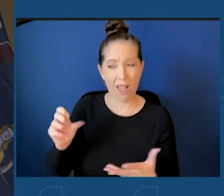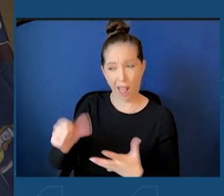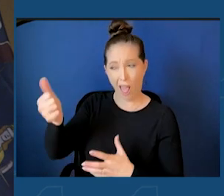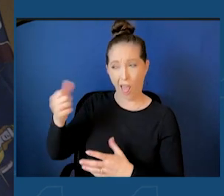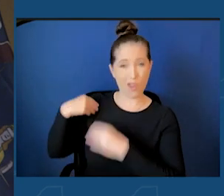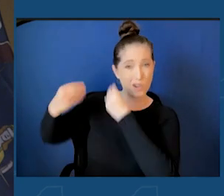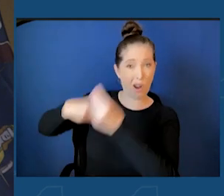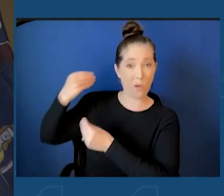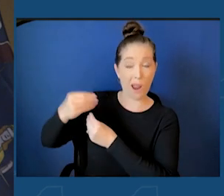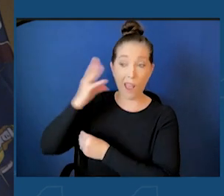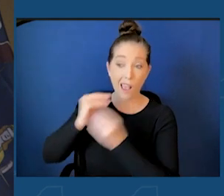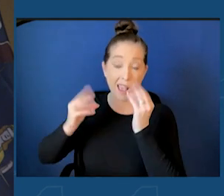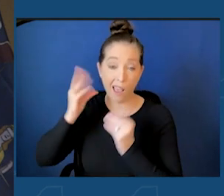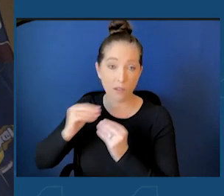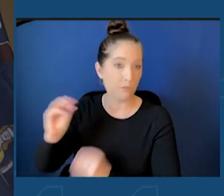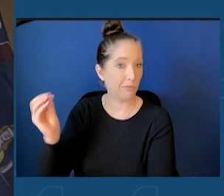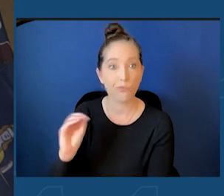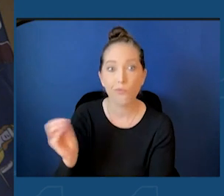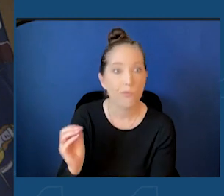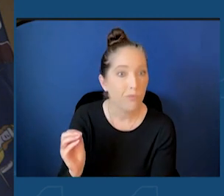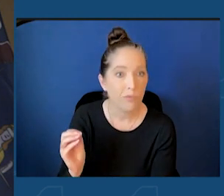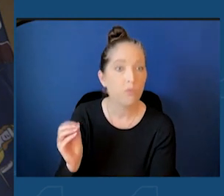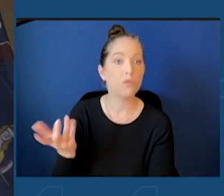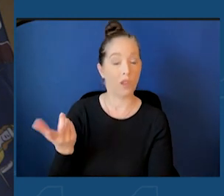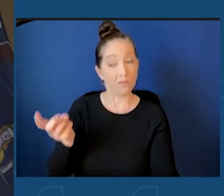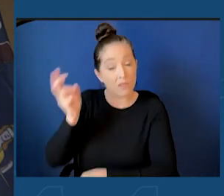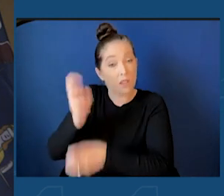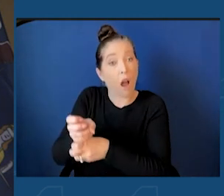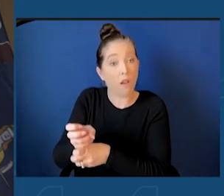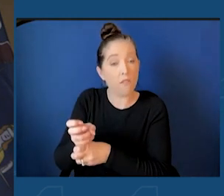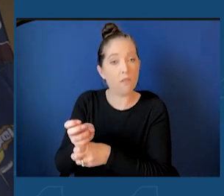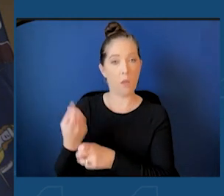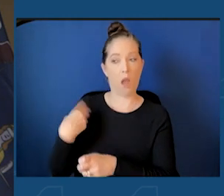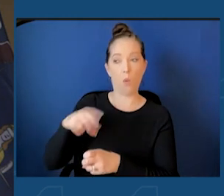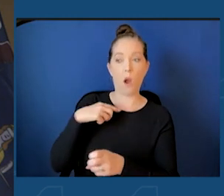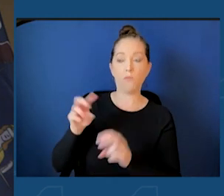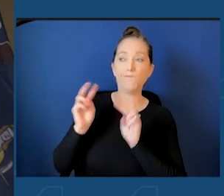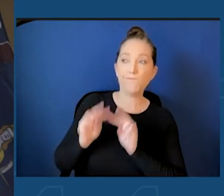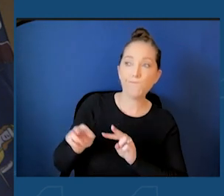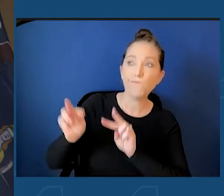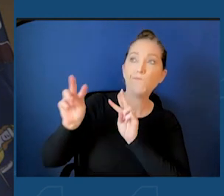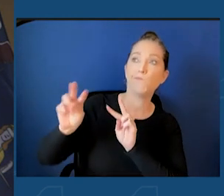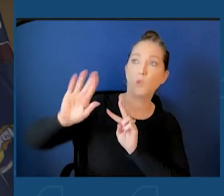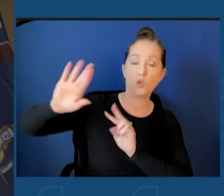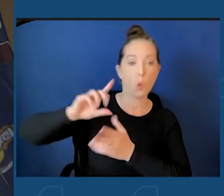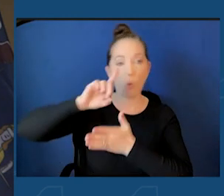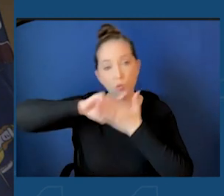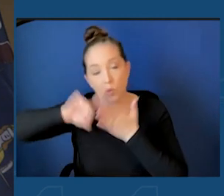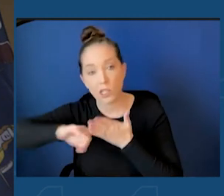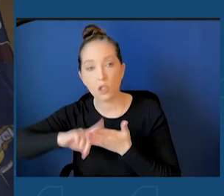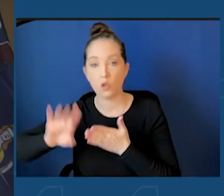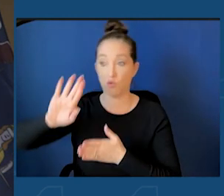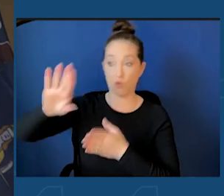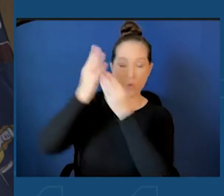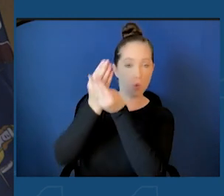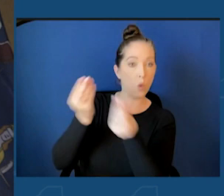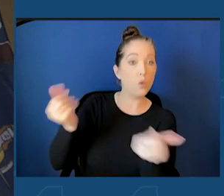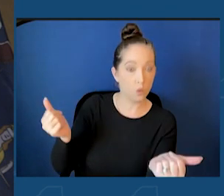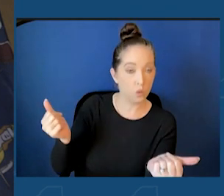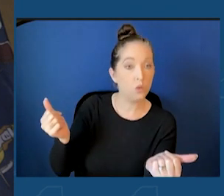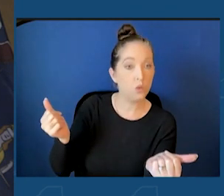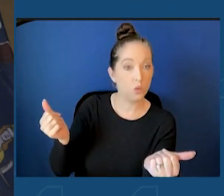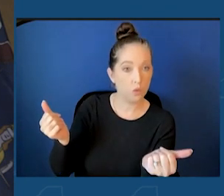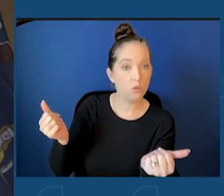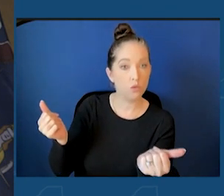it's hard, but we'll be looking to your guidance, your advice, your research, your solutions. As a leader of